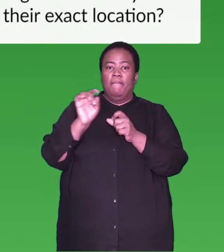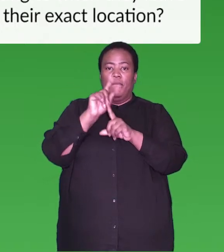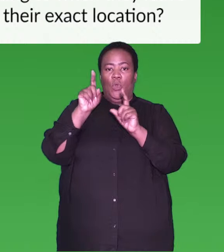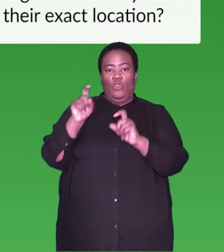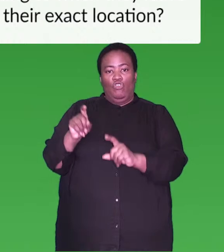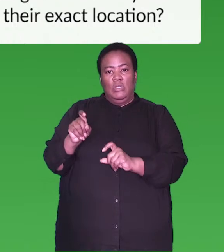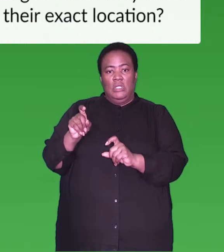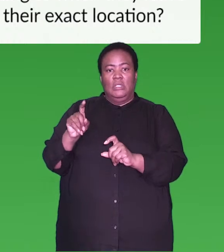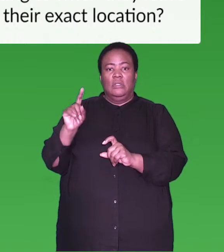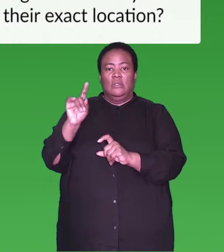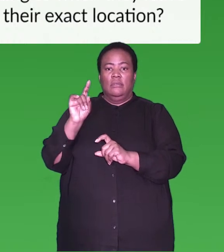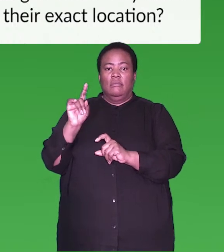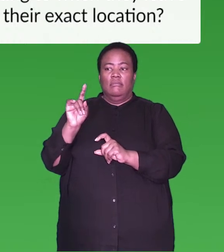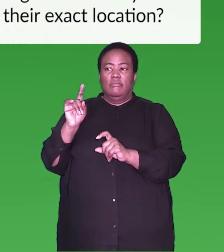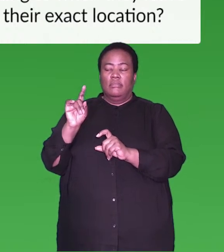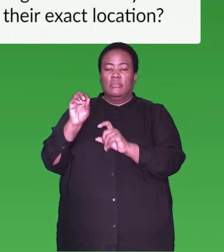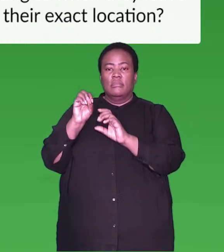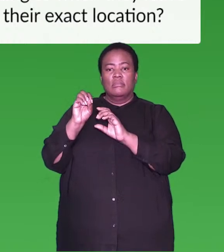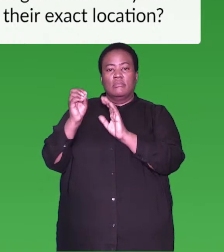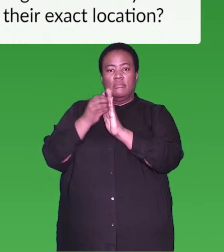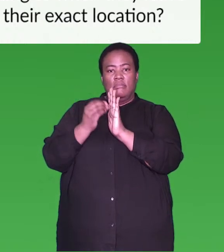Slido platform.